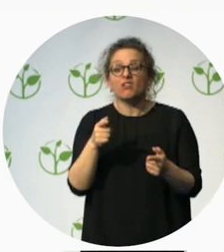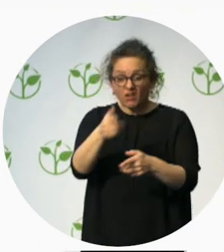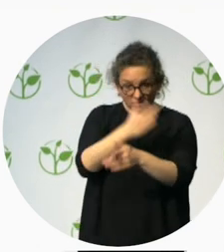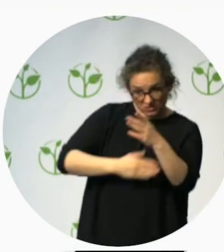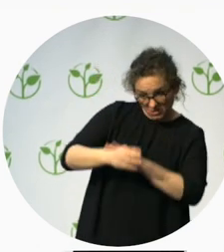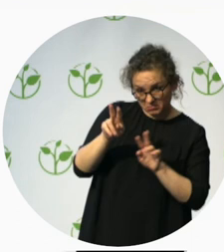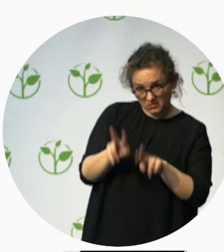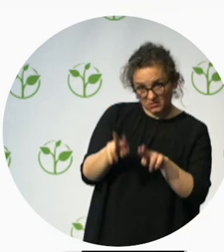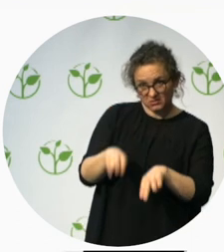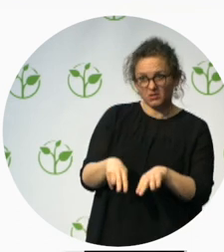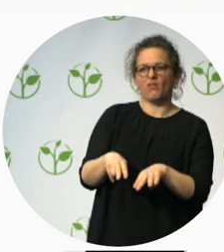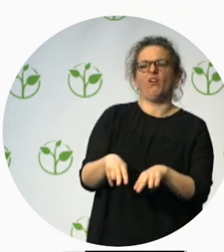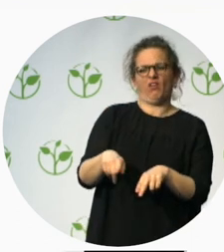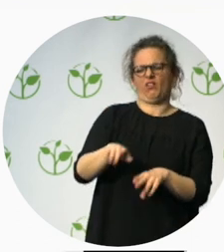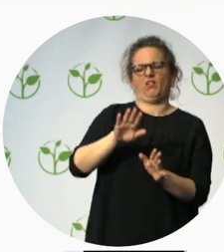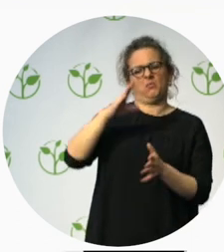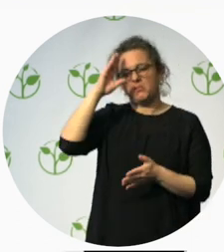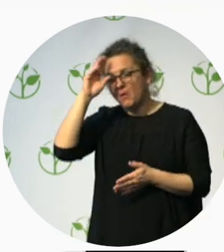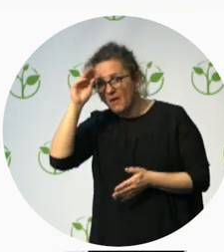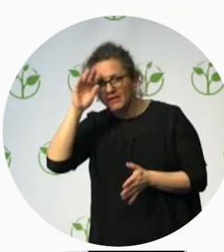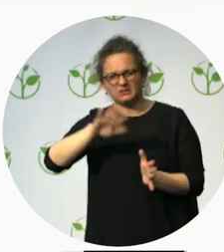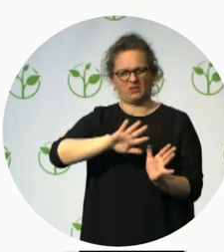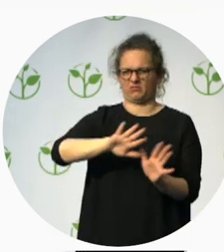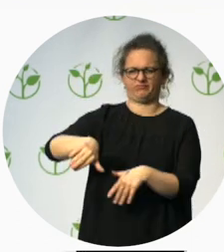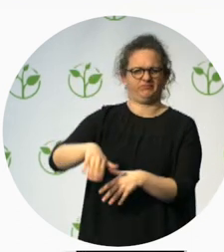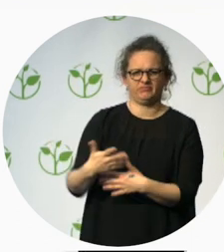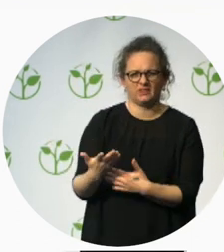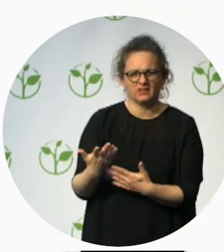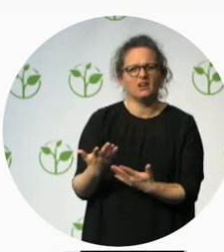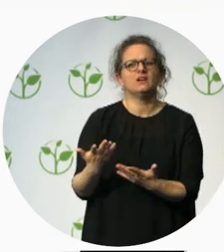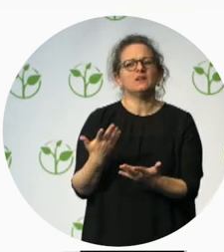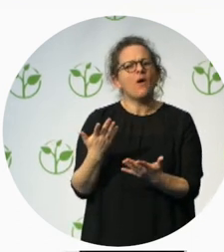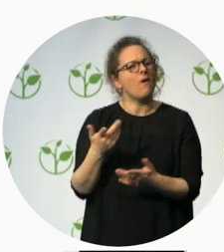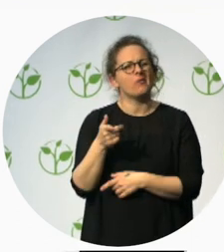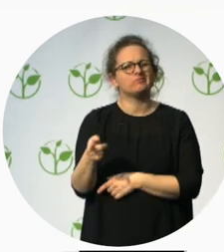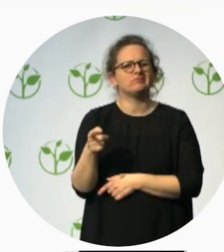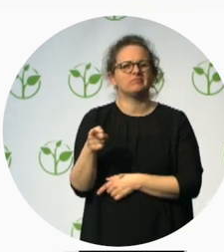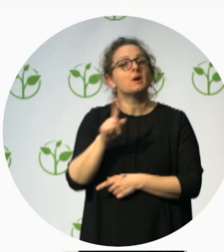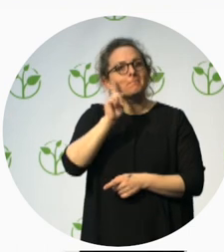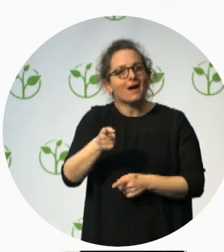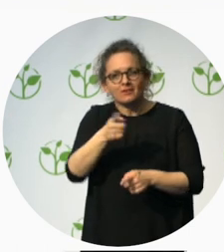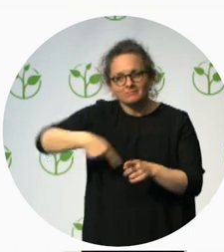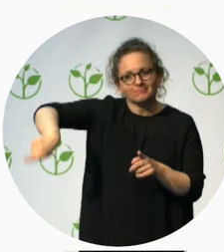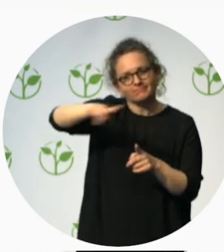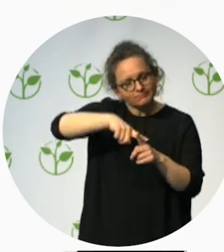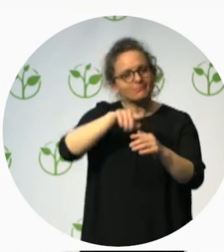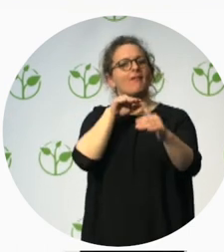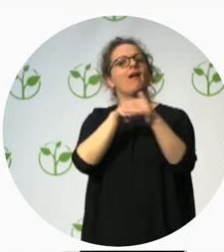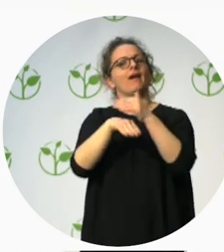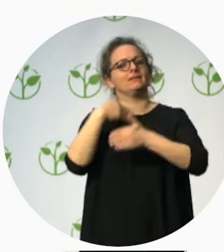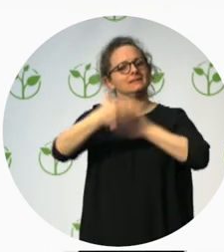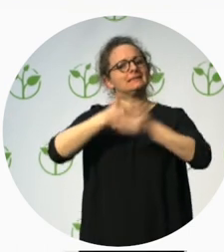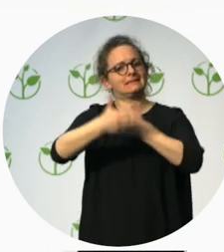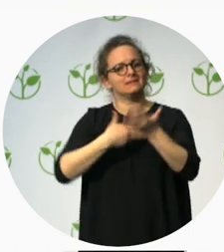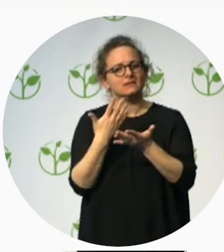about education, maybe 2 years ago, and will be there when we talk about it in 2019 and 2020. It's the entire